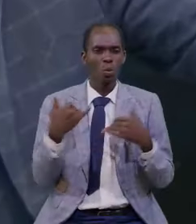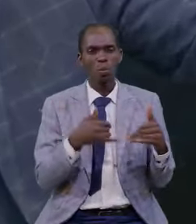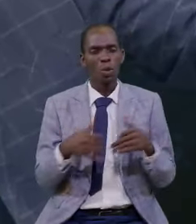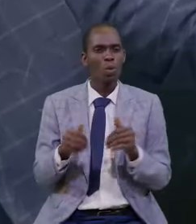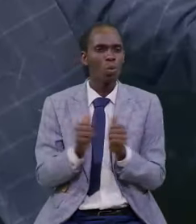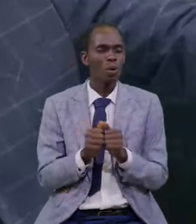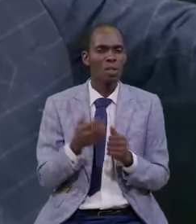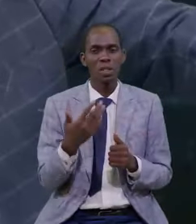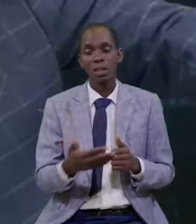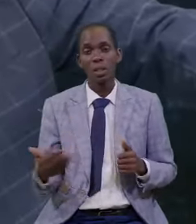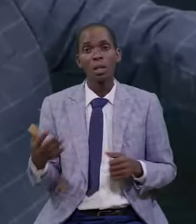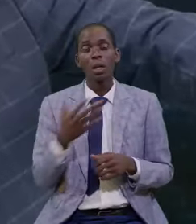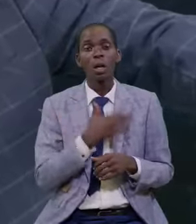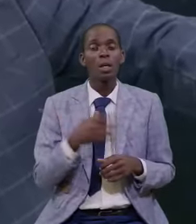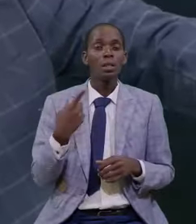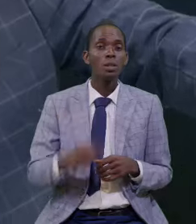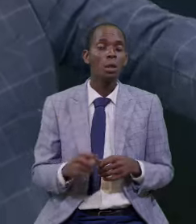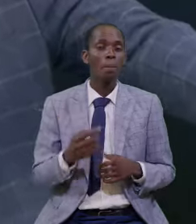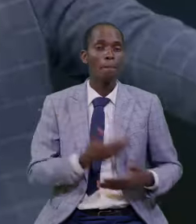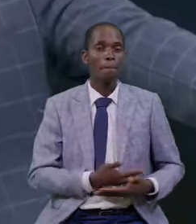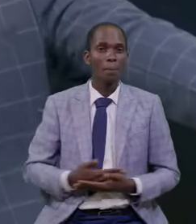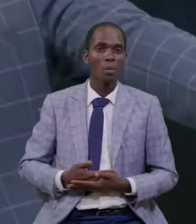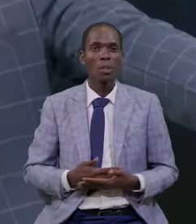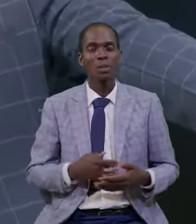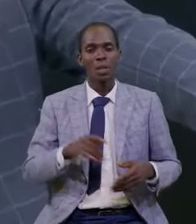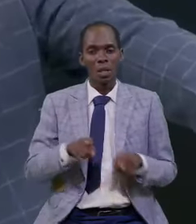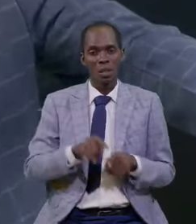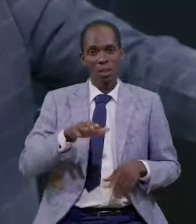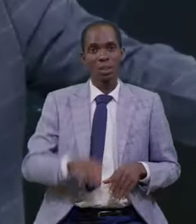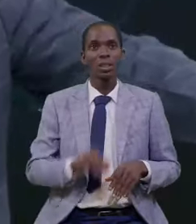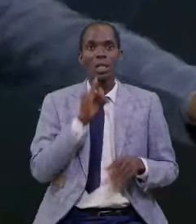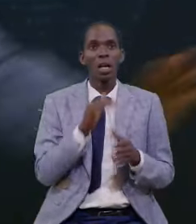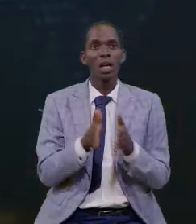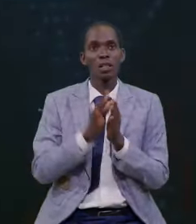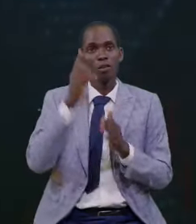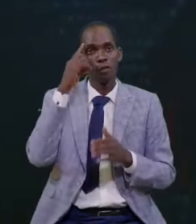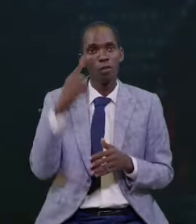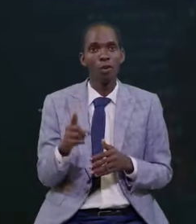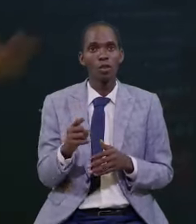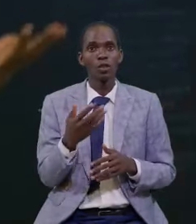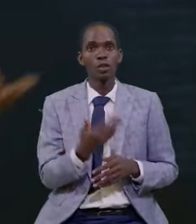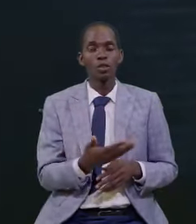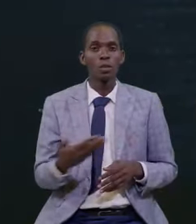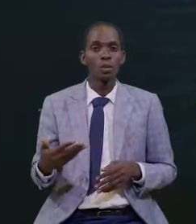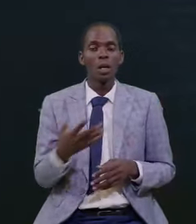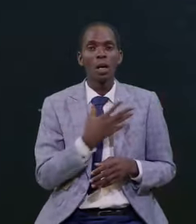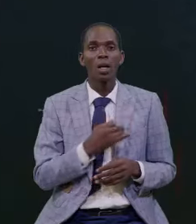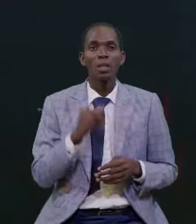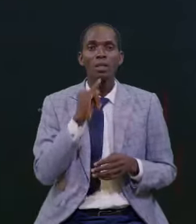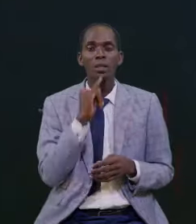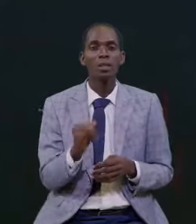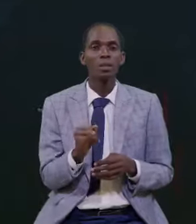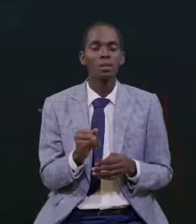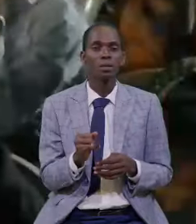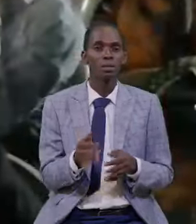is the toddler, is asking for, is passionate for, and is desiring so that he